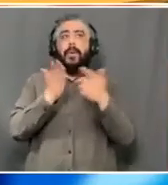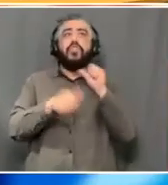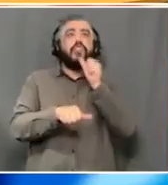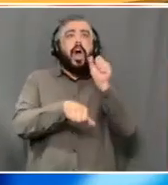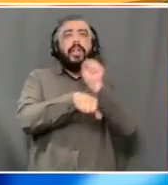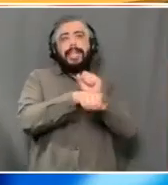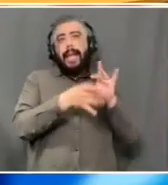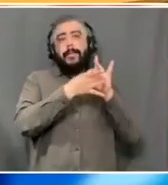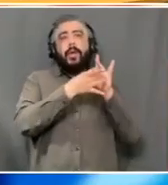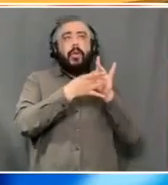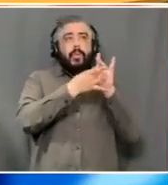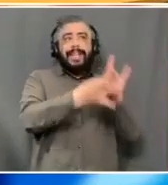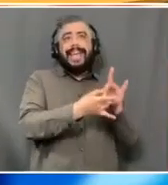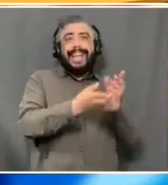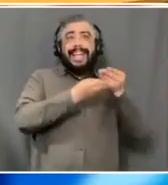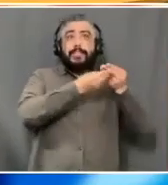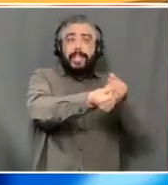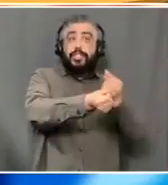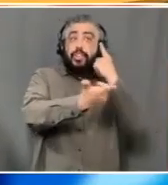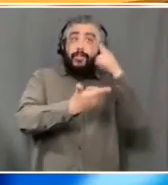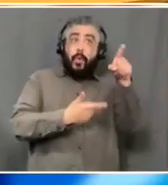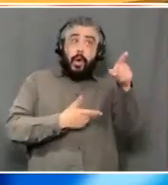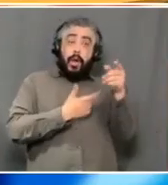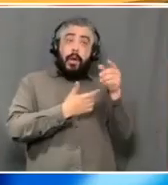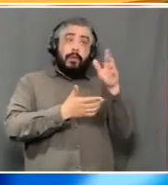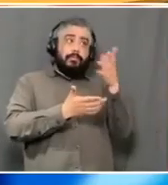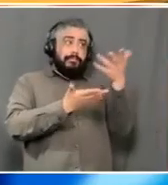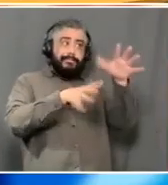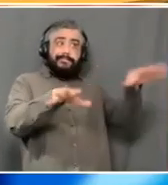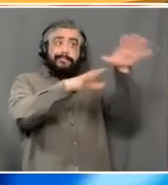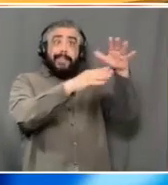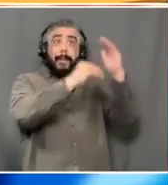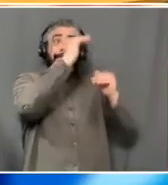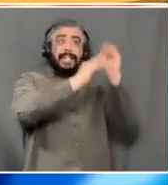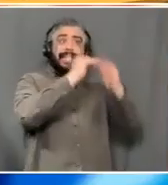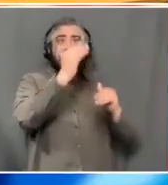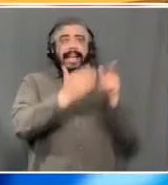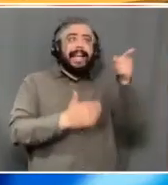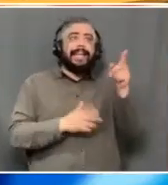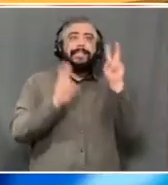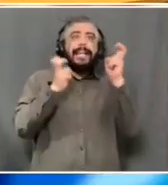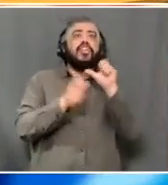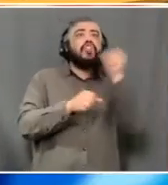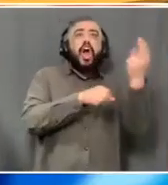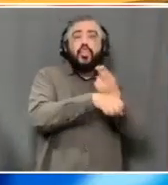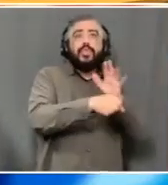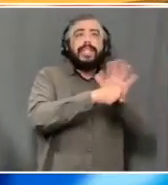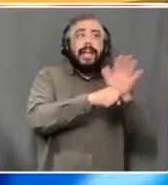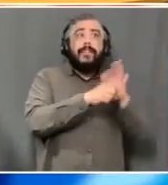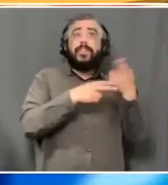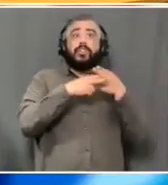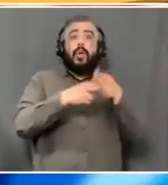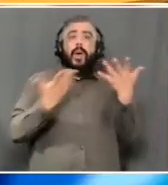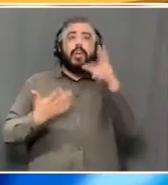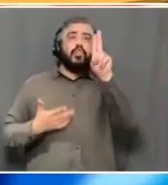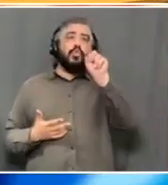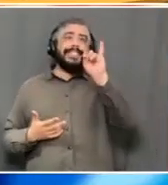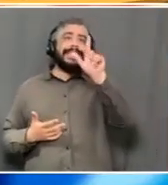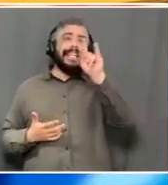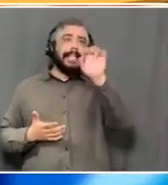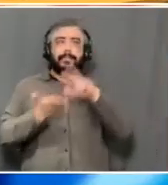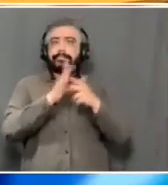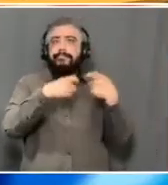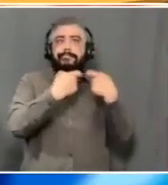expenditure for a facility that might be quote unquote underutilized is utilities. But there's also maintenance